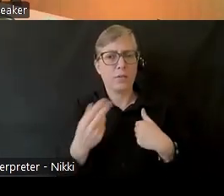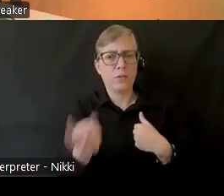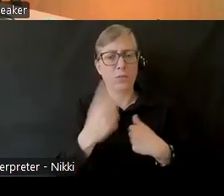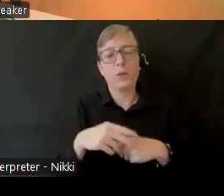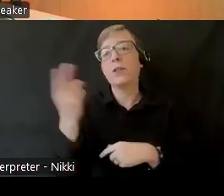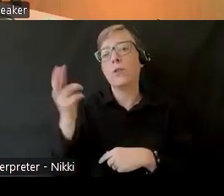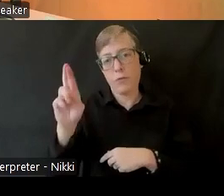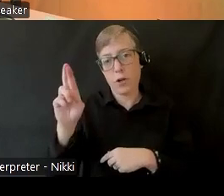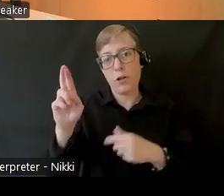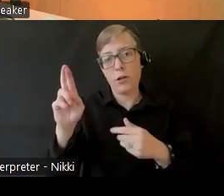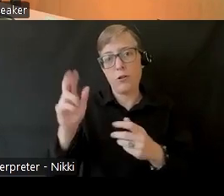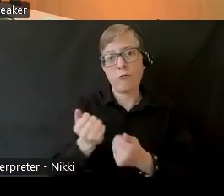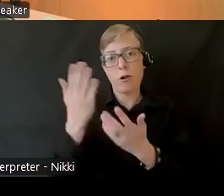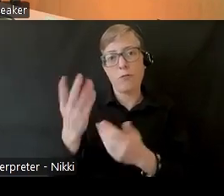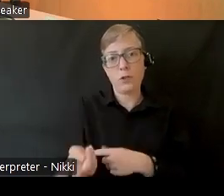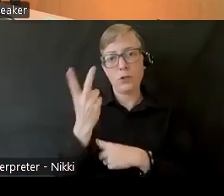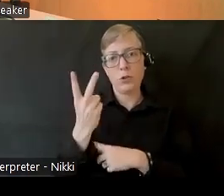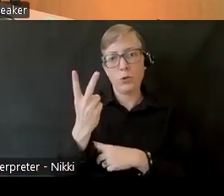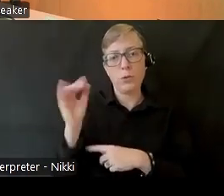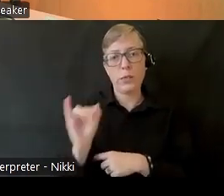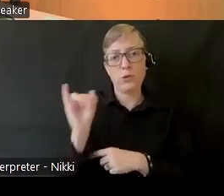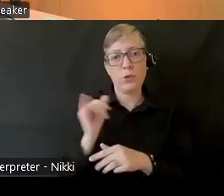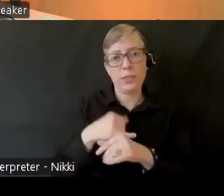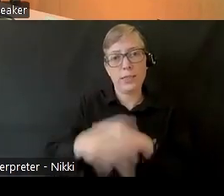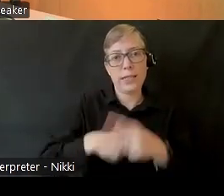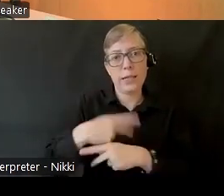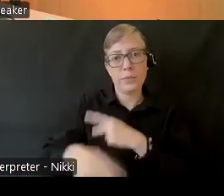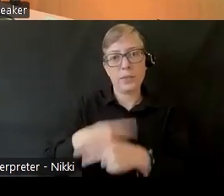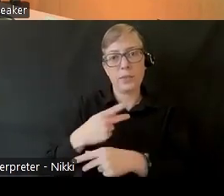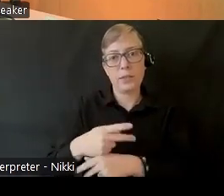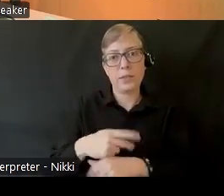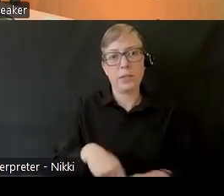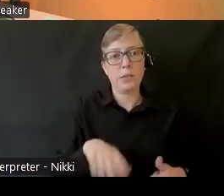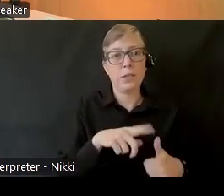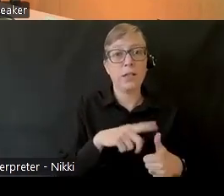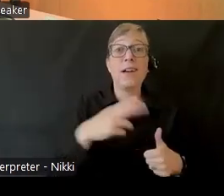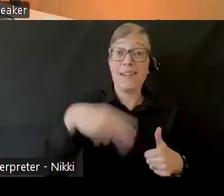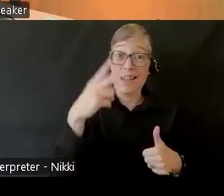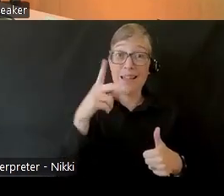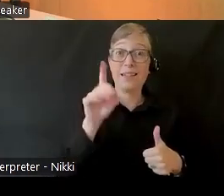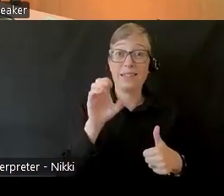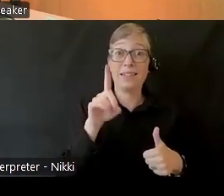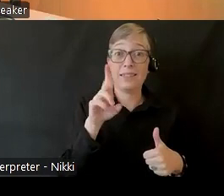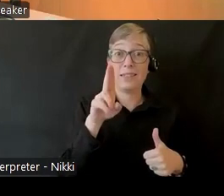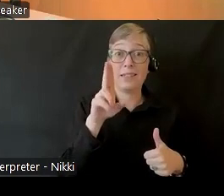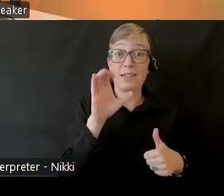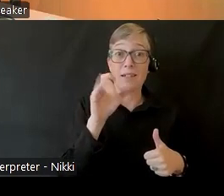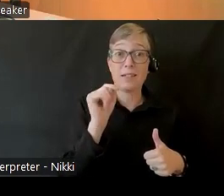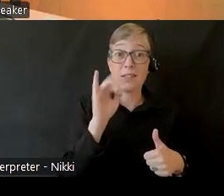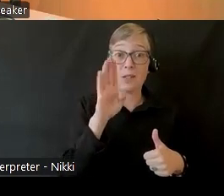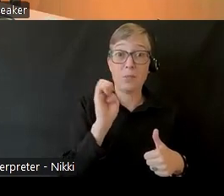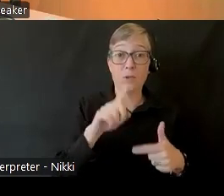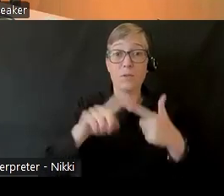2 different payer insurance types, right? One is high deductible health plans and the PPOs,